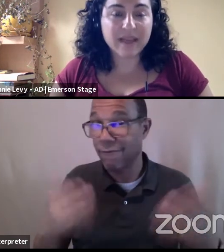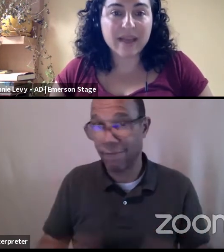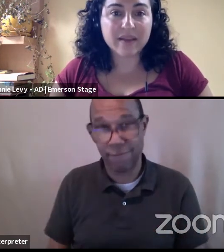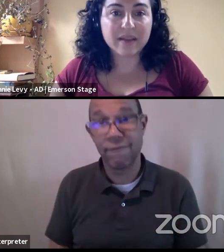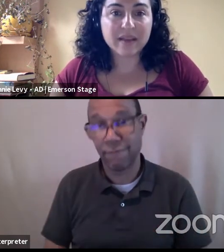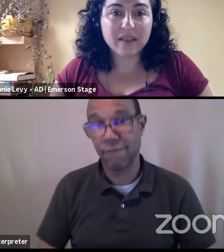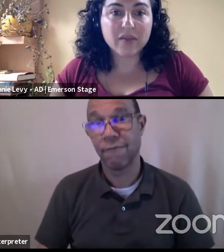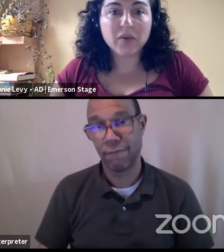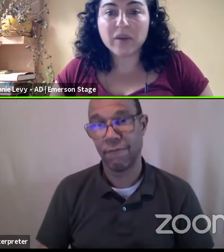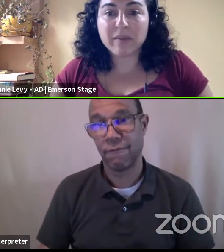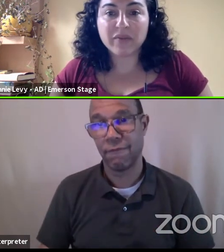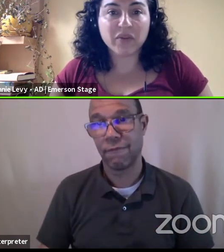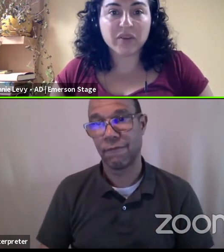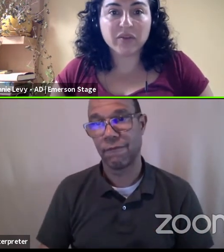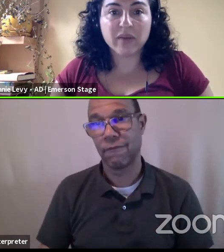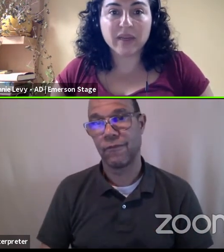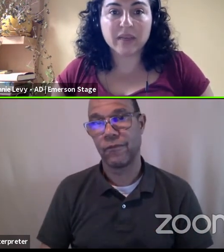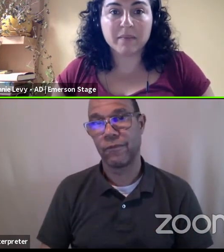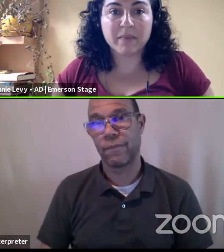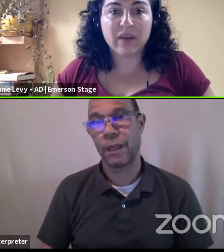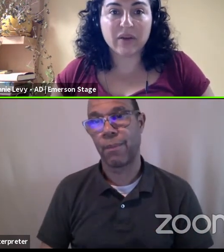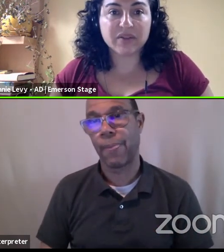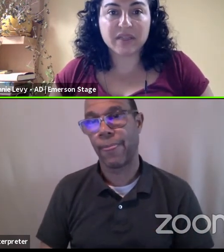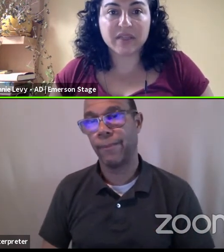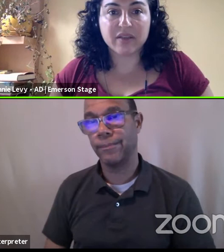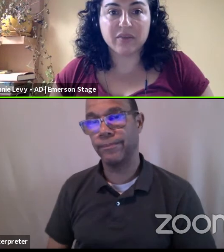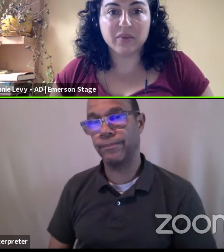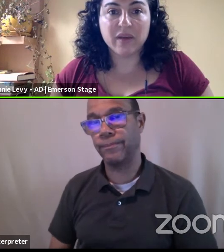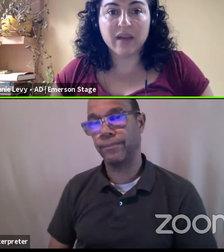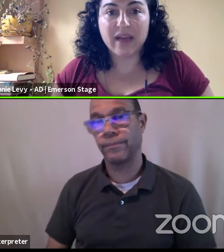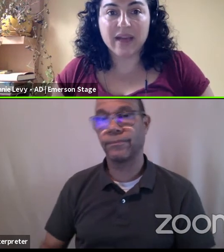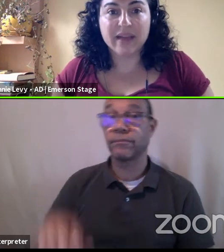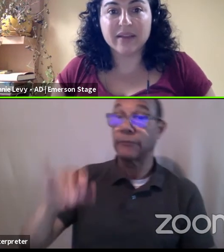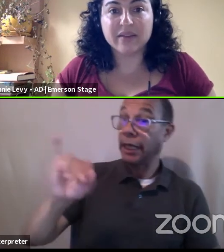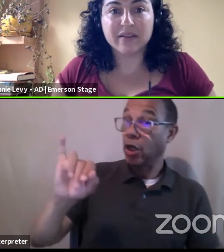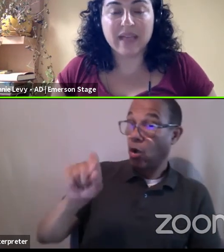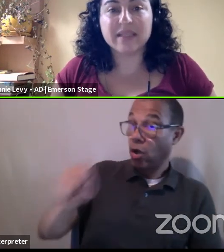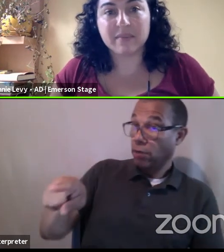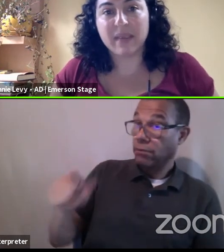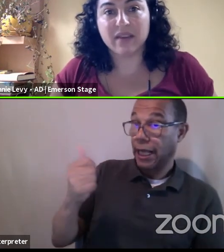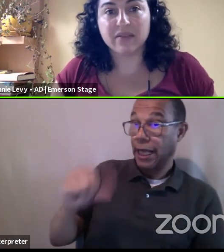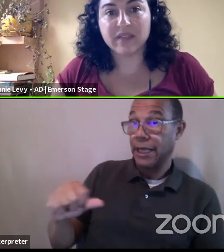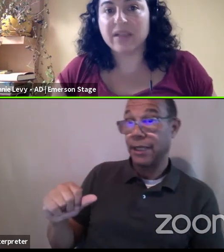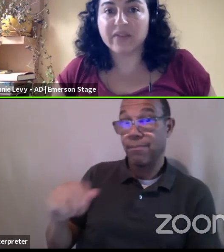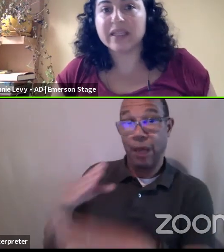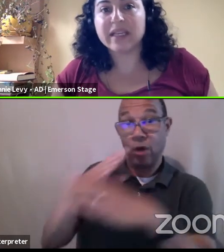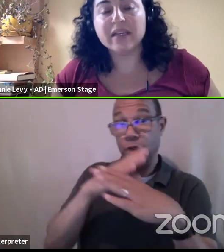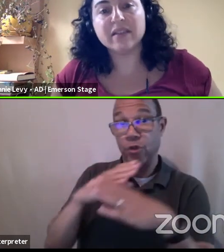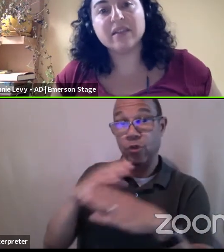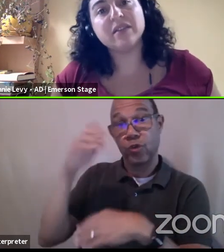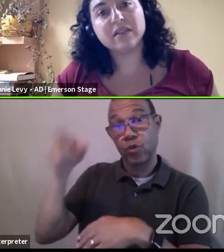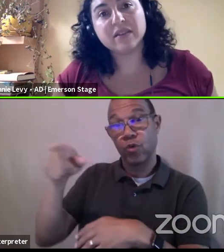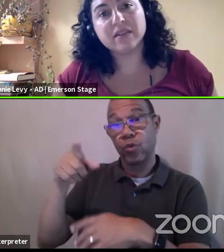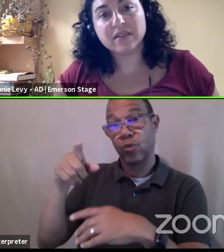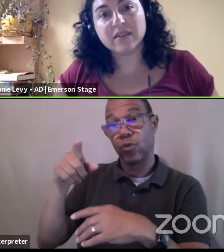Yeah. Yeah. Igor, what about for you? Any barriers that you anticipate philosophically?